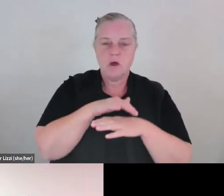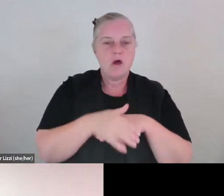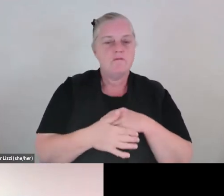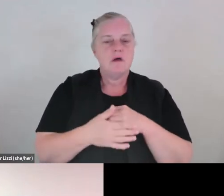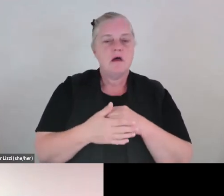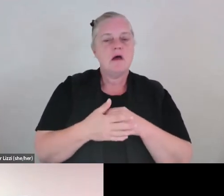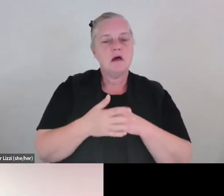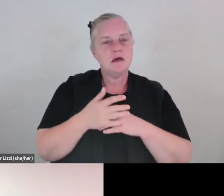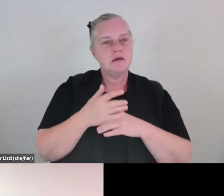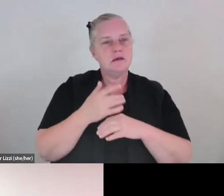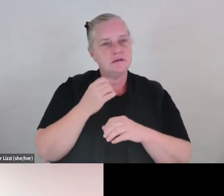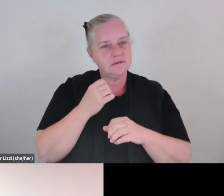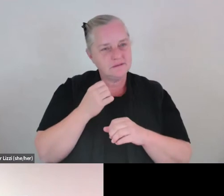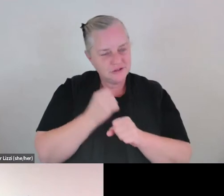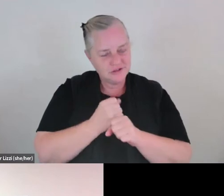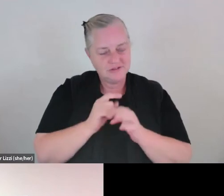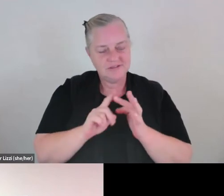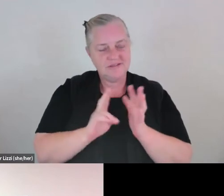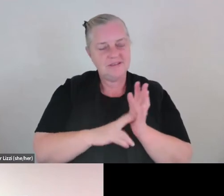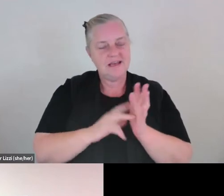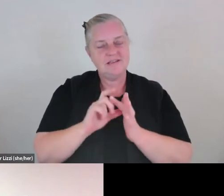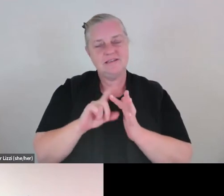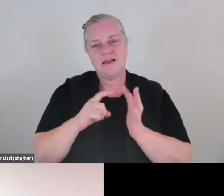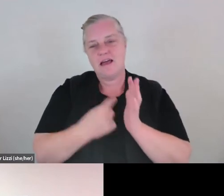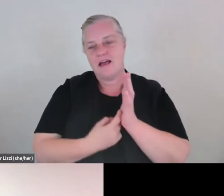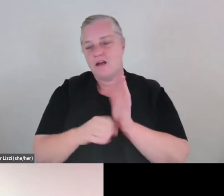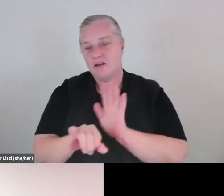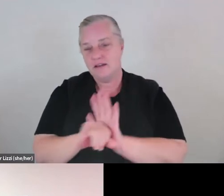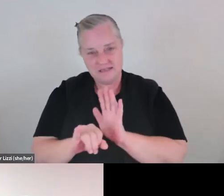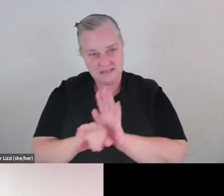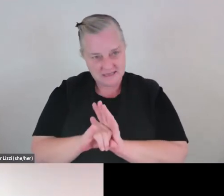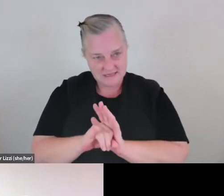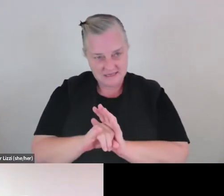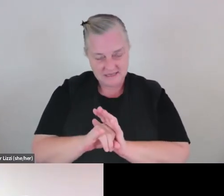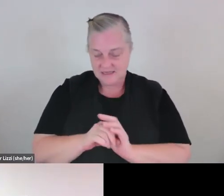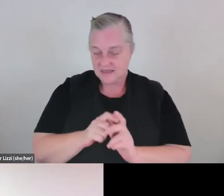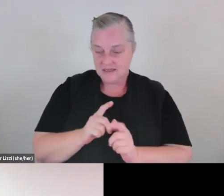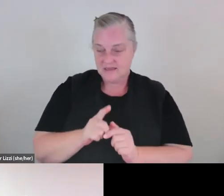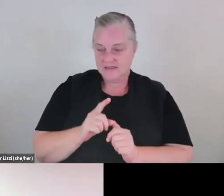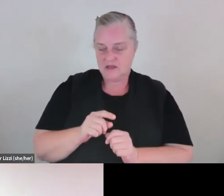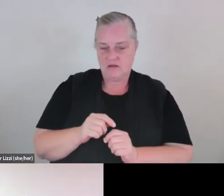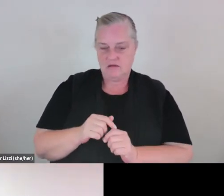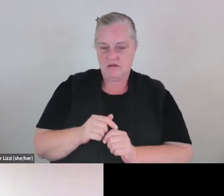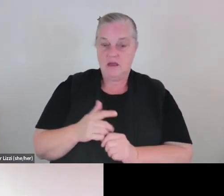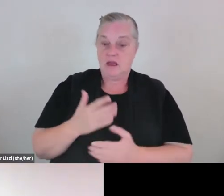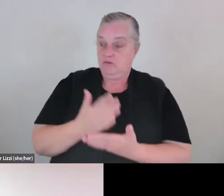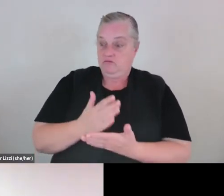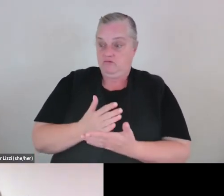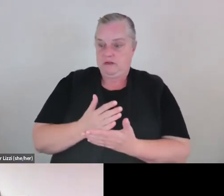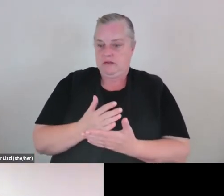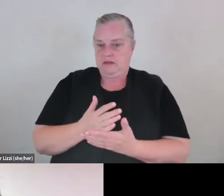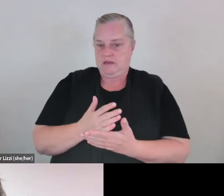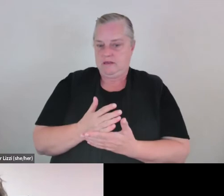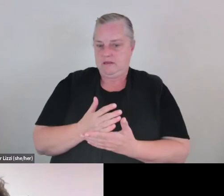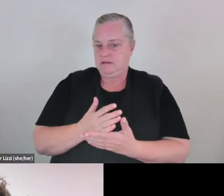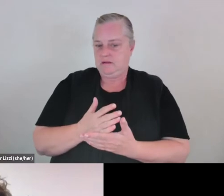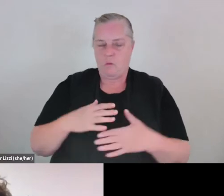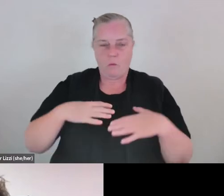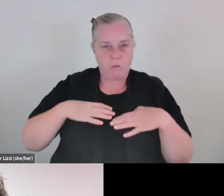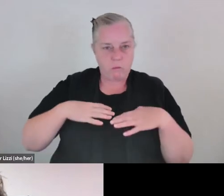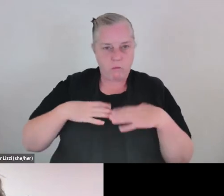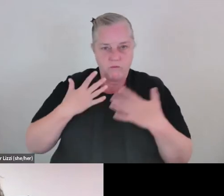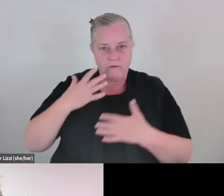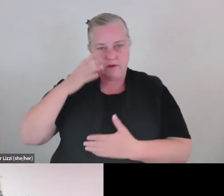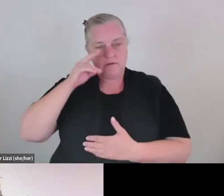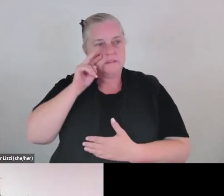mentioned, there can be ideas about people's gender that are so ingrained that it's just so important to constantly check ourselves. I can definitely identify